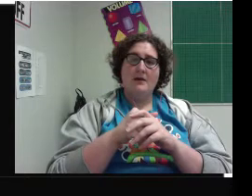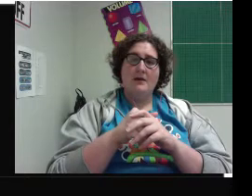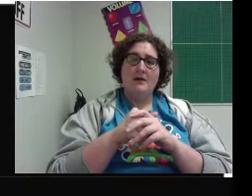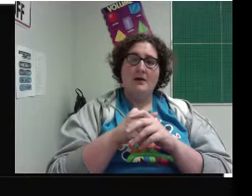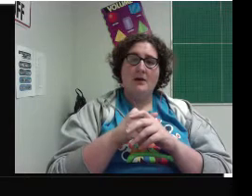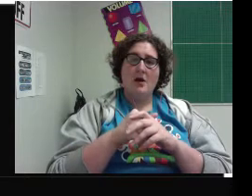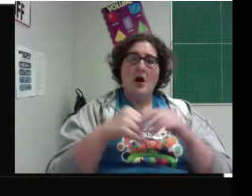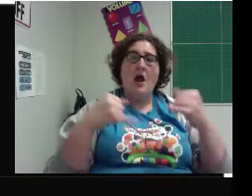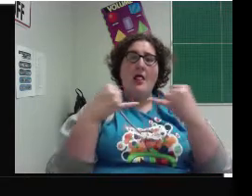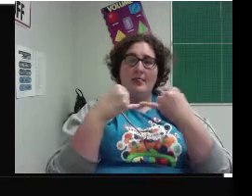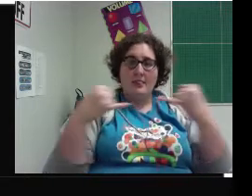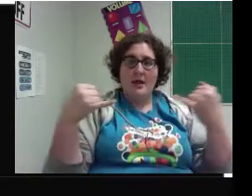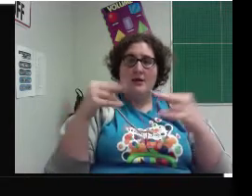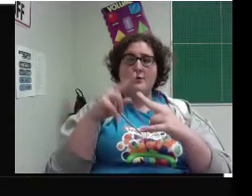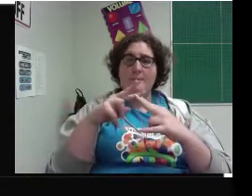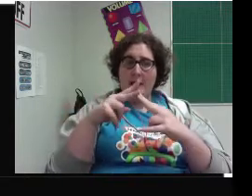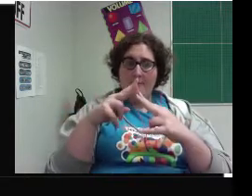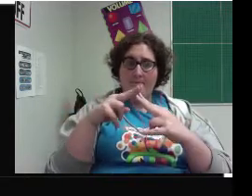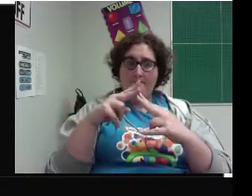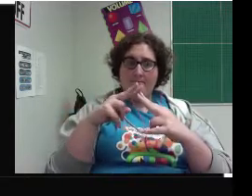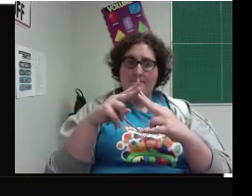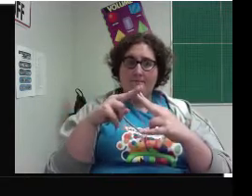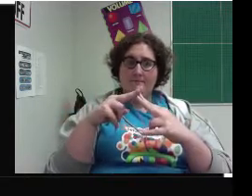are a linear pair